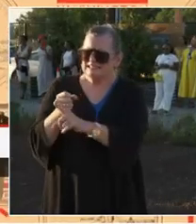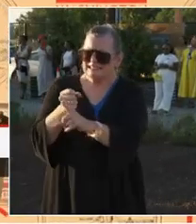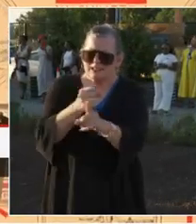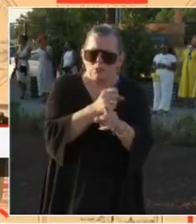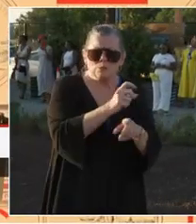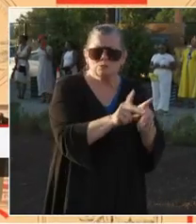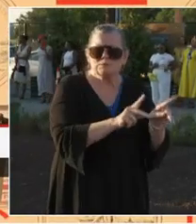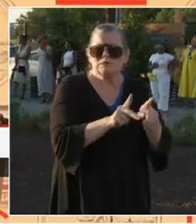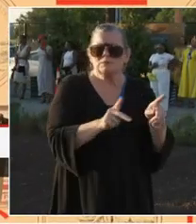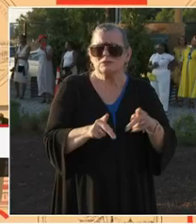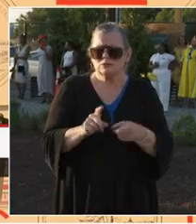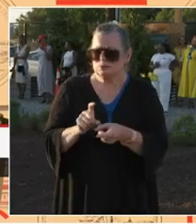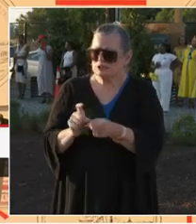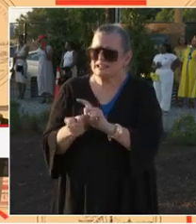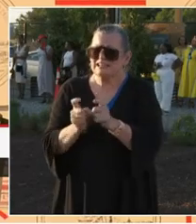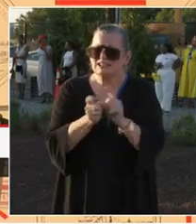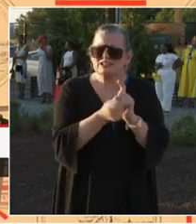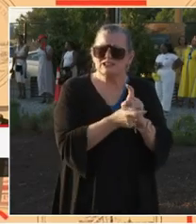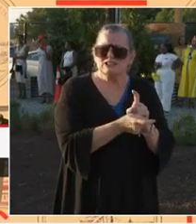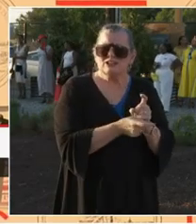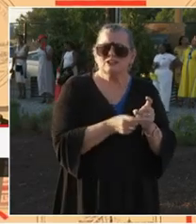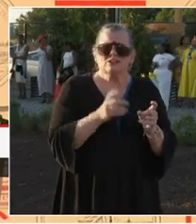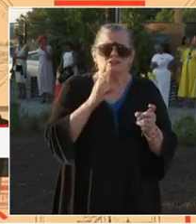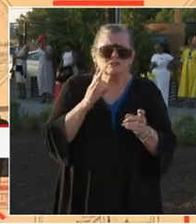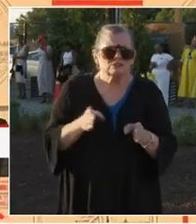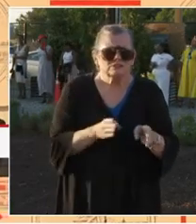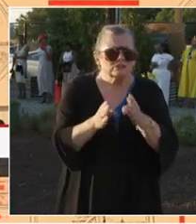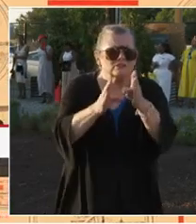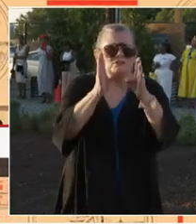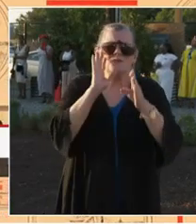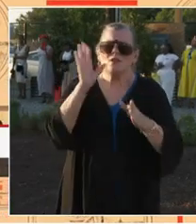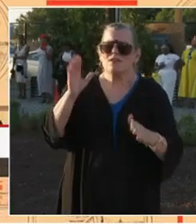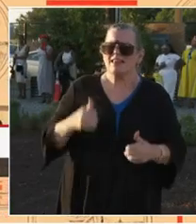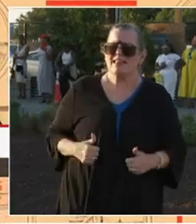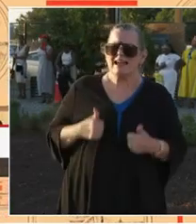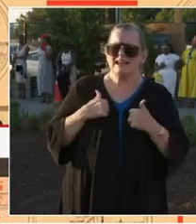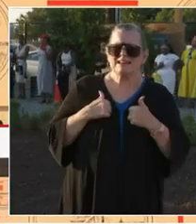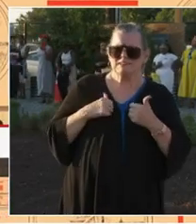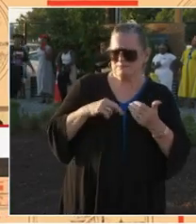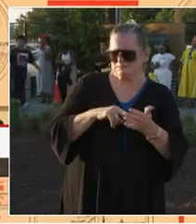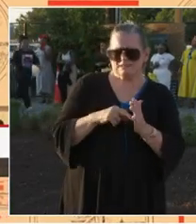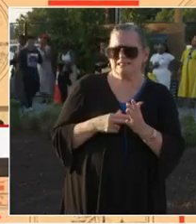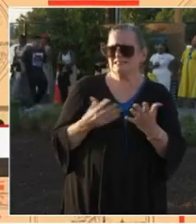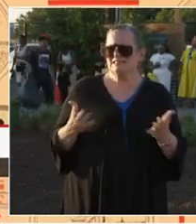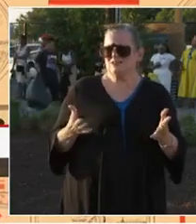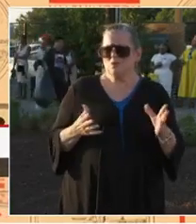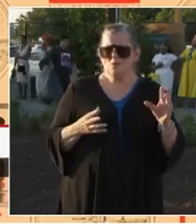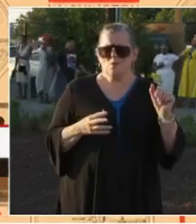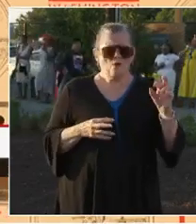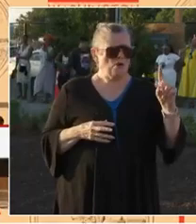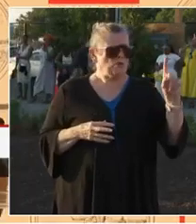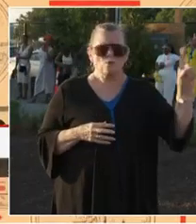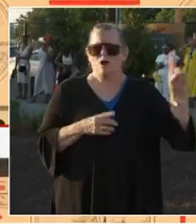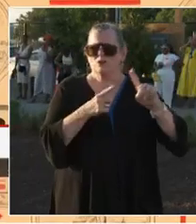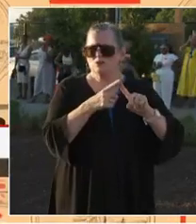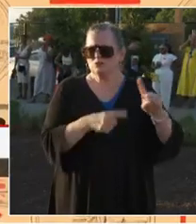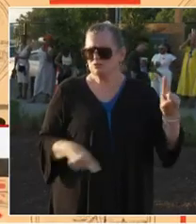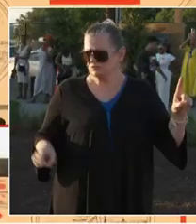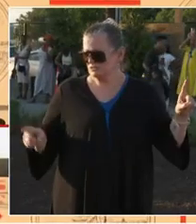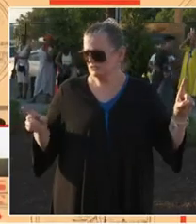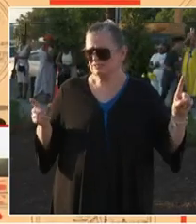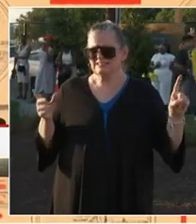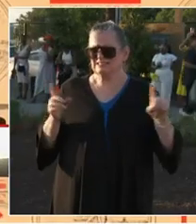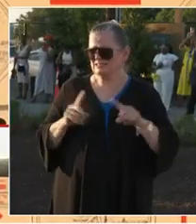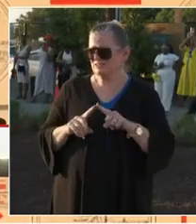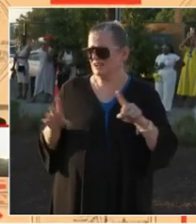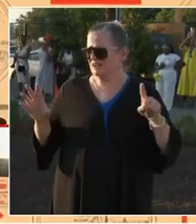the trajectory of their lives, and that means closing the gaps between this ward and the rest of the